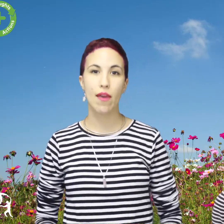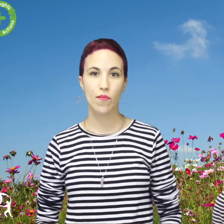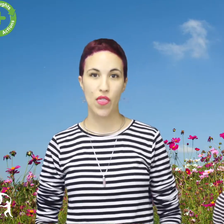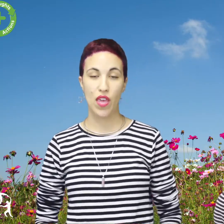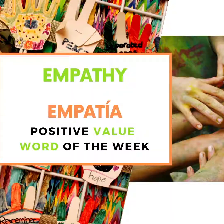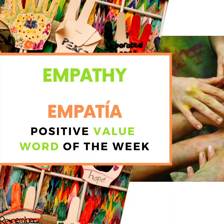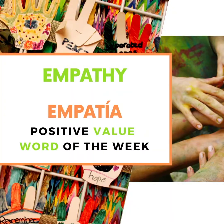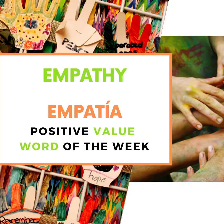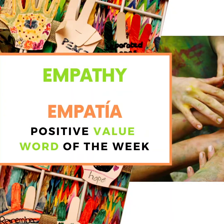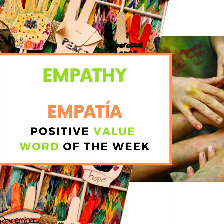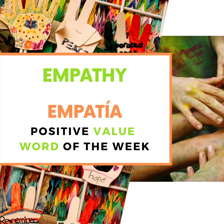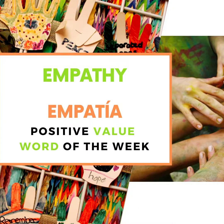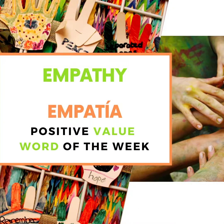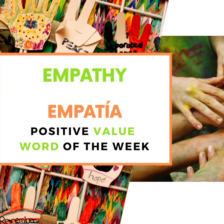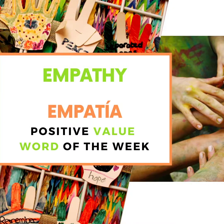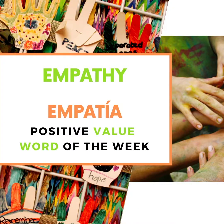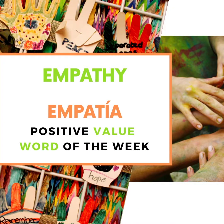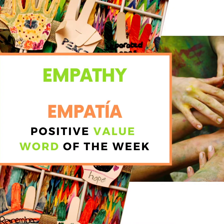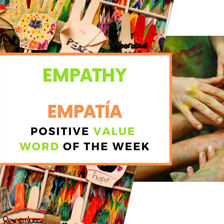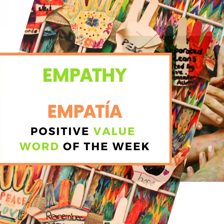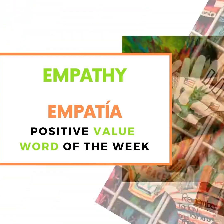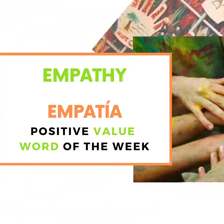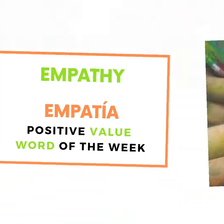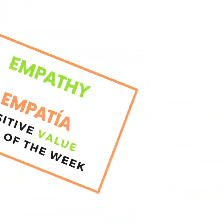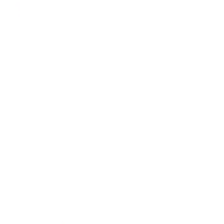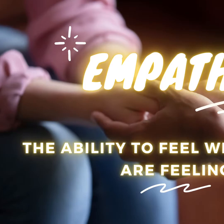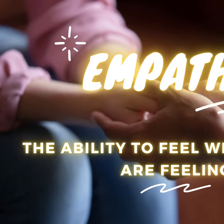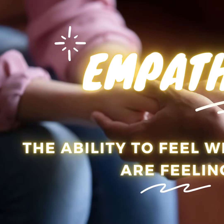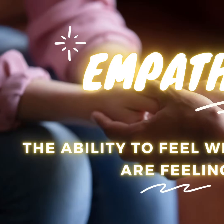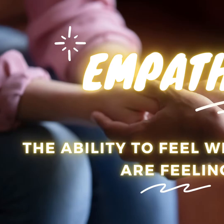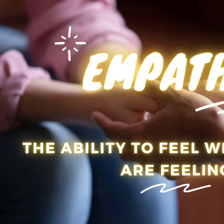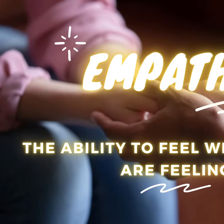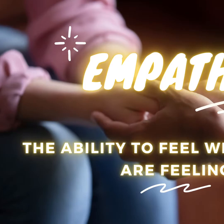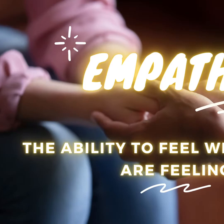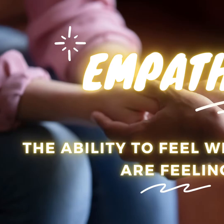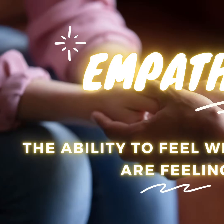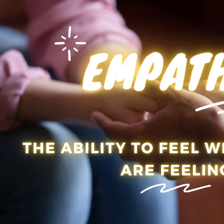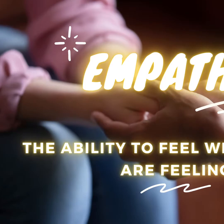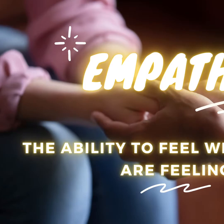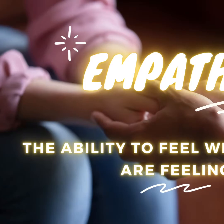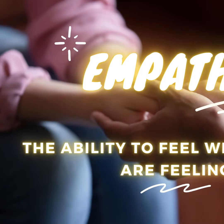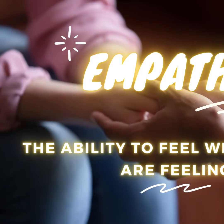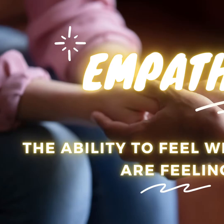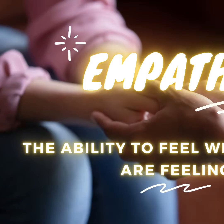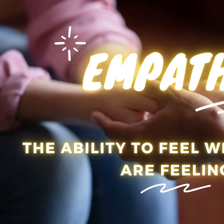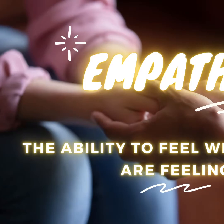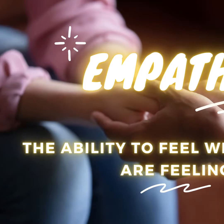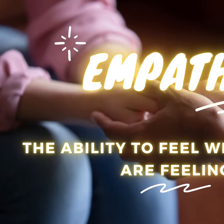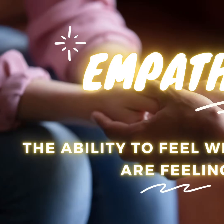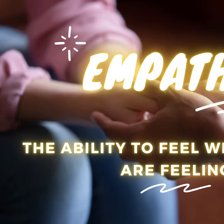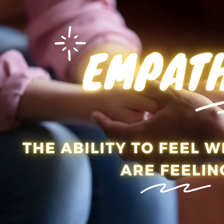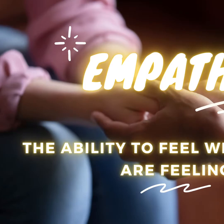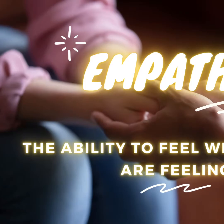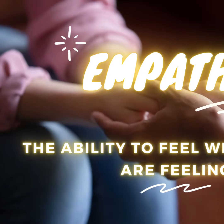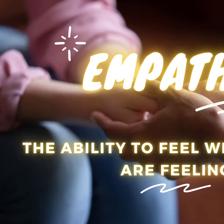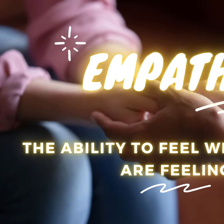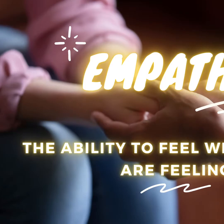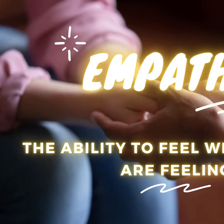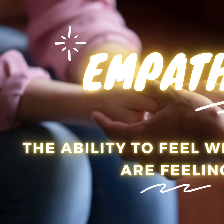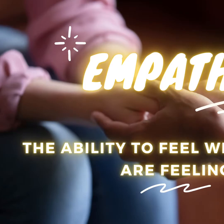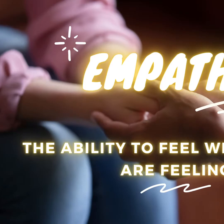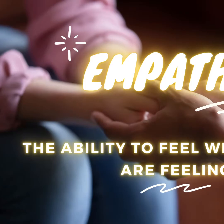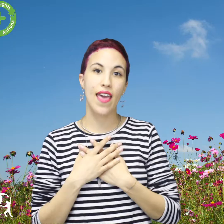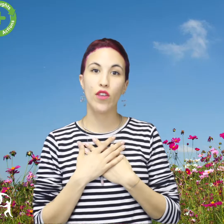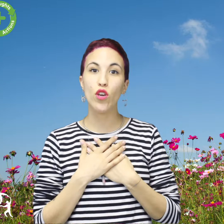word empathy. Remember, Super Scholars, when we share with something, they're gonna feel valuable. And feel